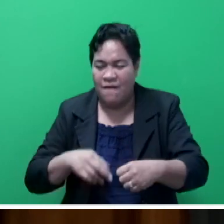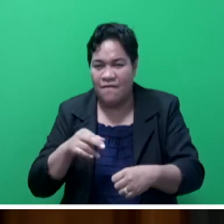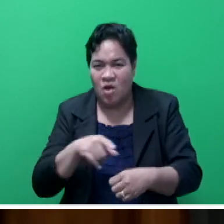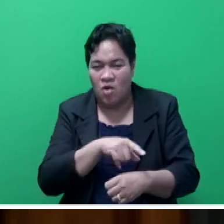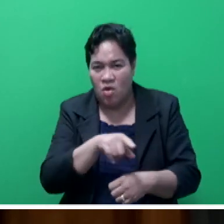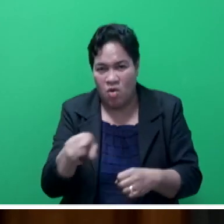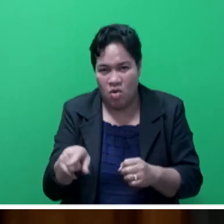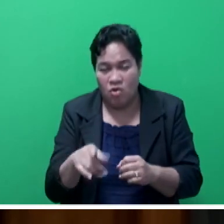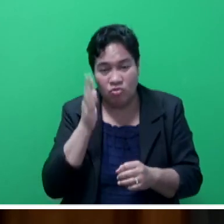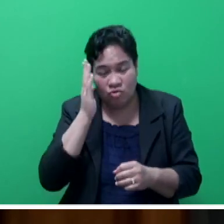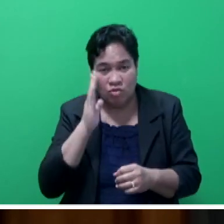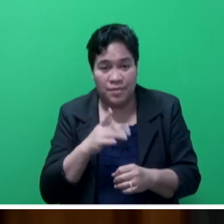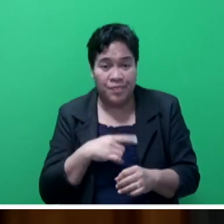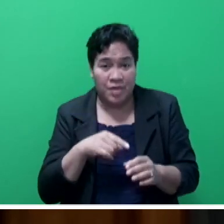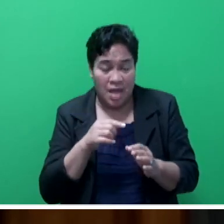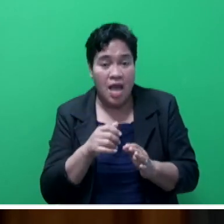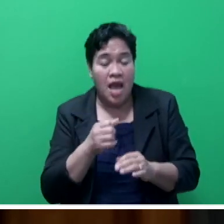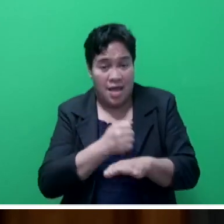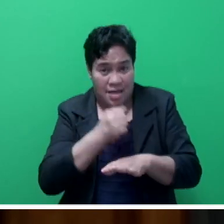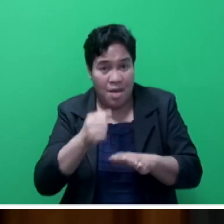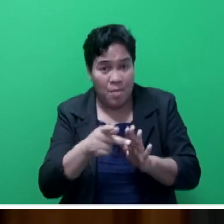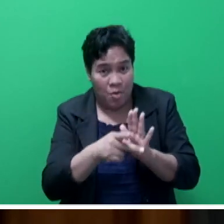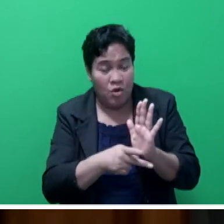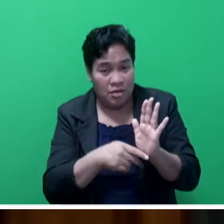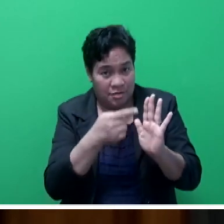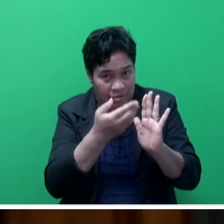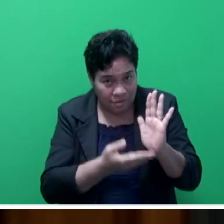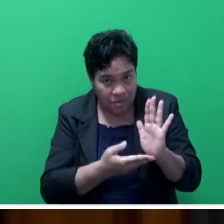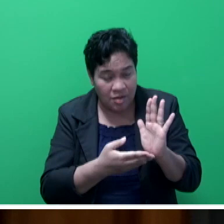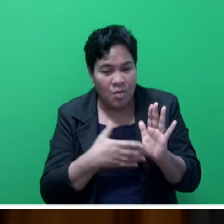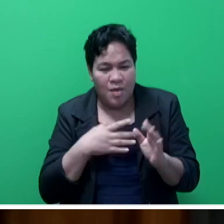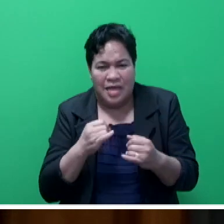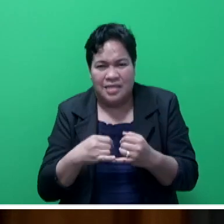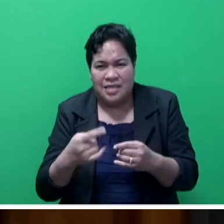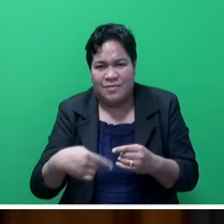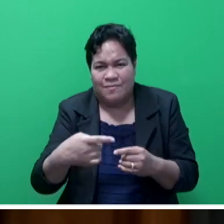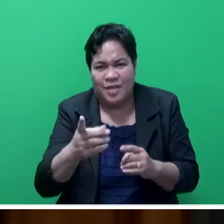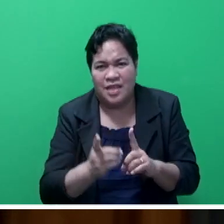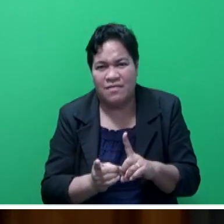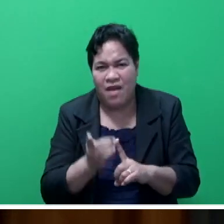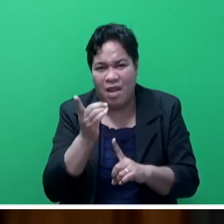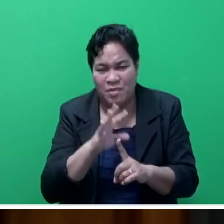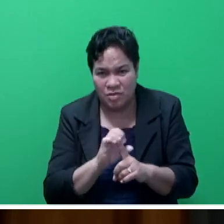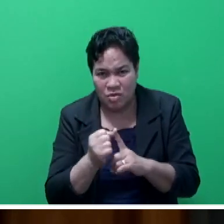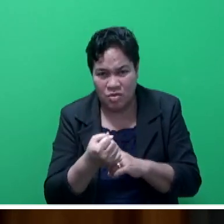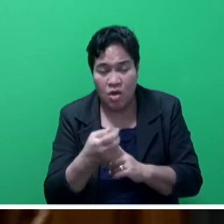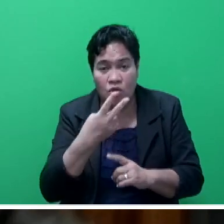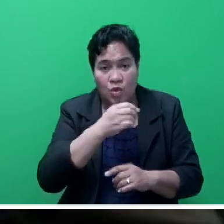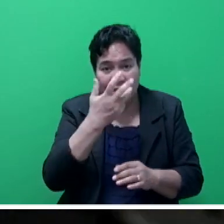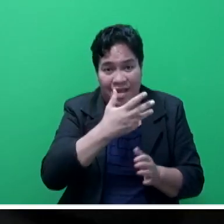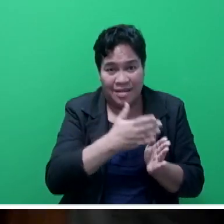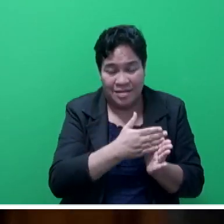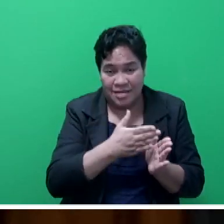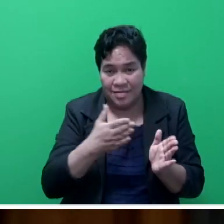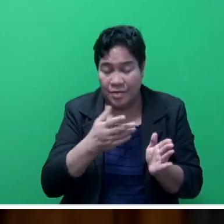sir, in accordance with the Fijian government policies contained in the Democracy and Sustainable Socio-Economic Development 2009 to